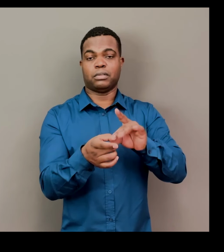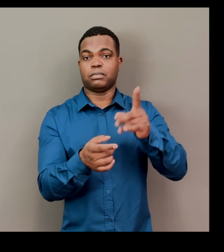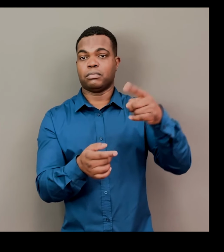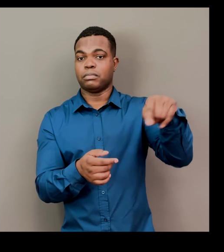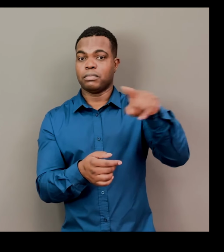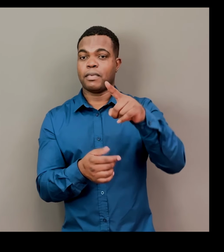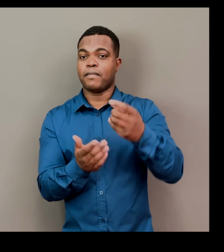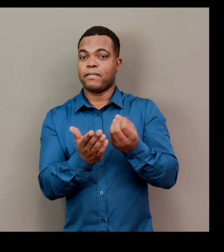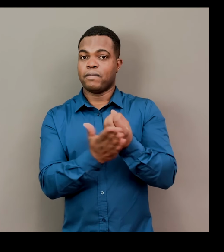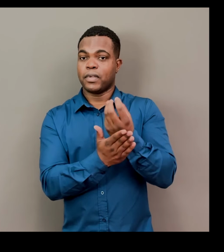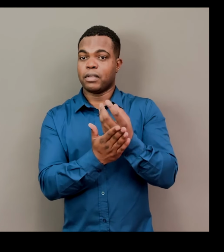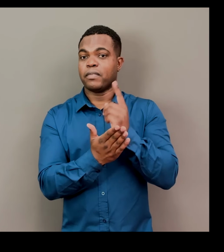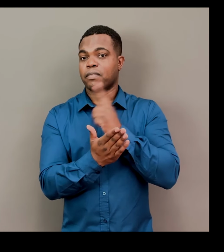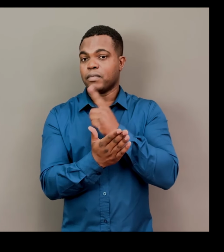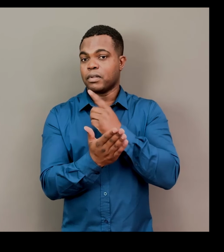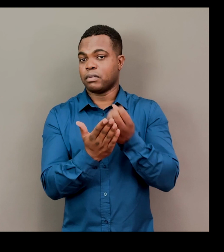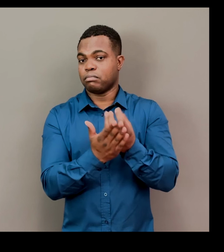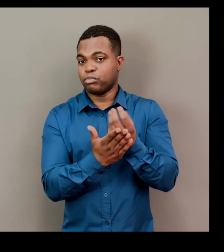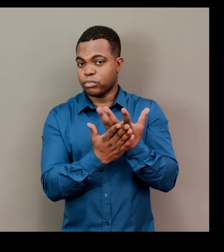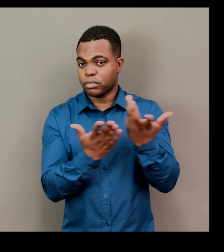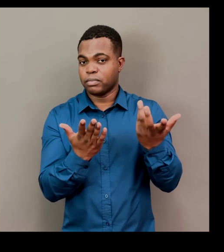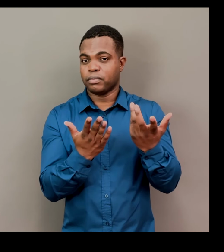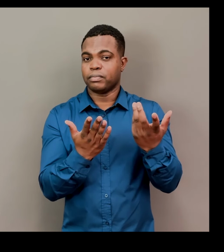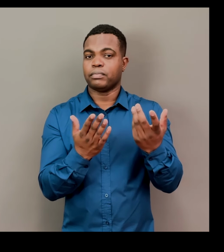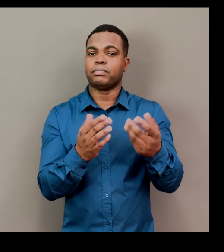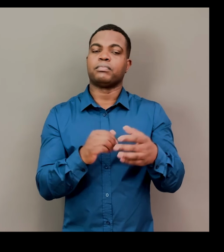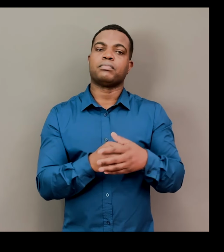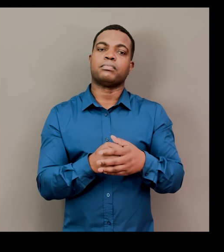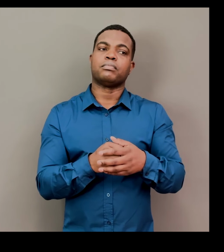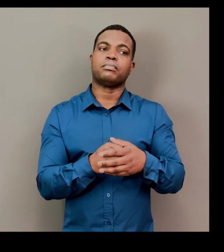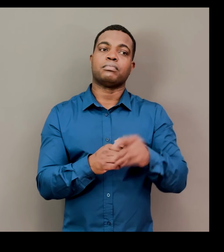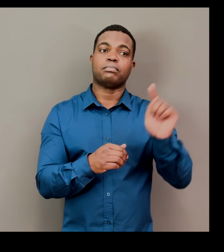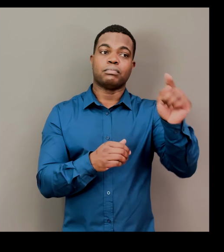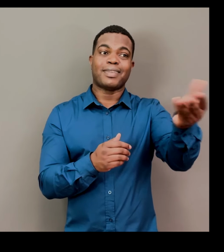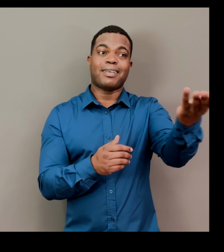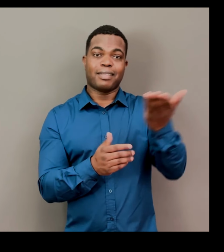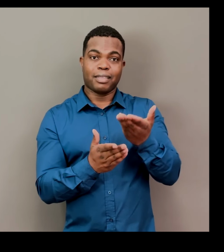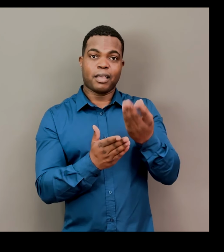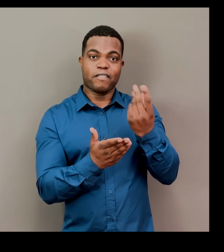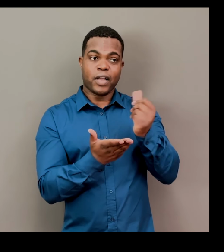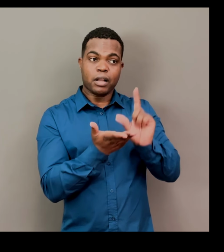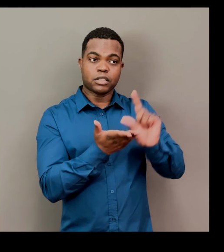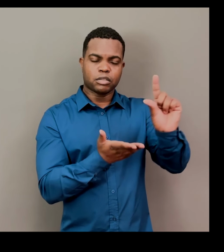and reduce financial incentives for its proliferation.